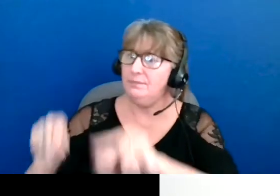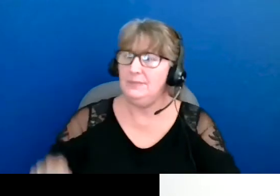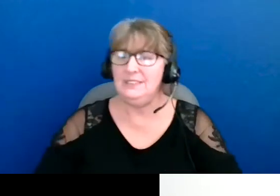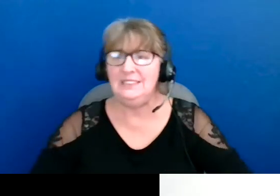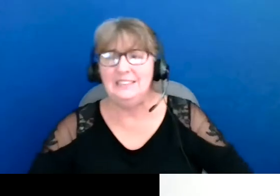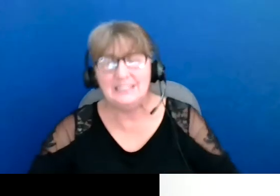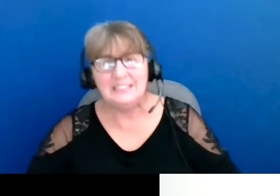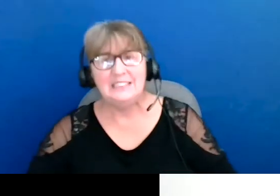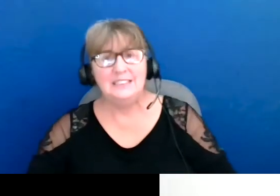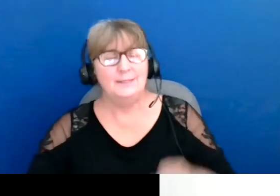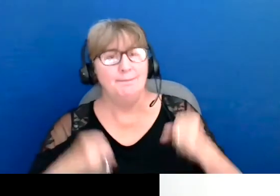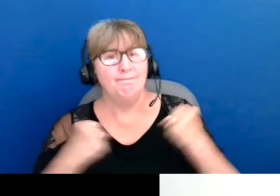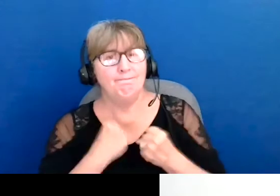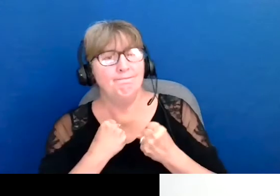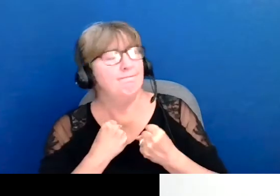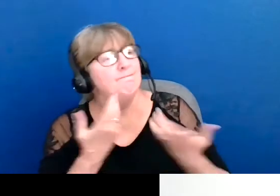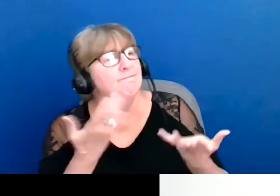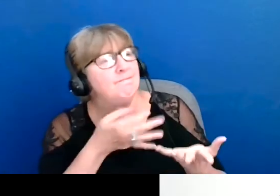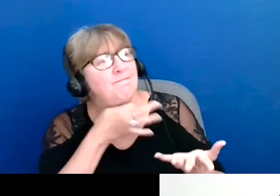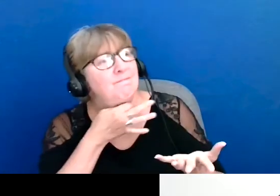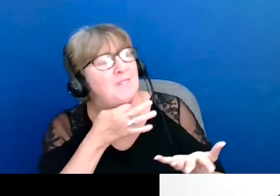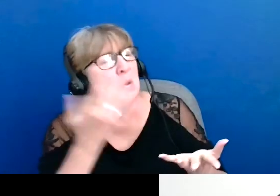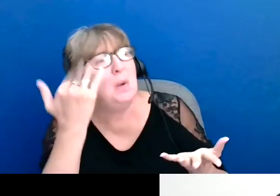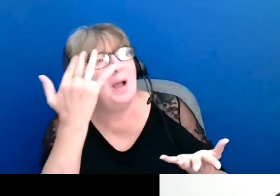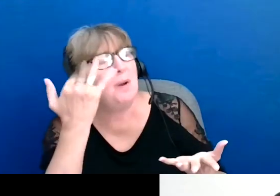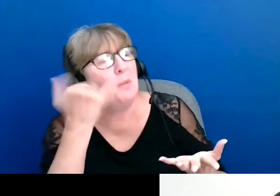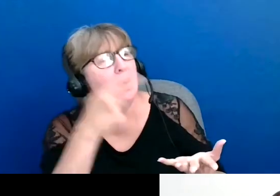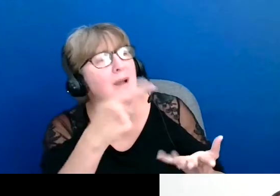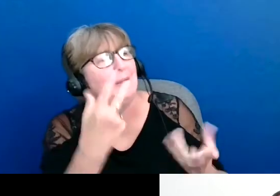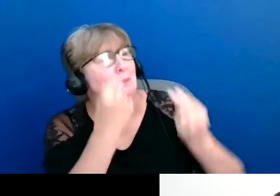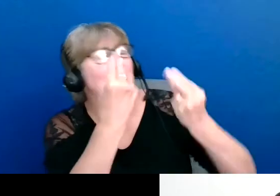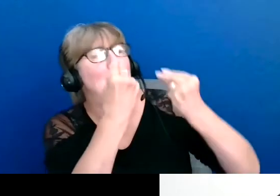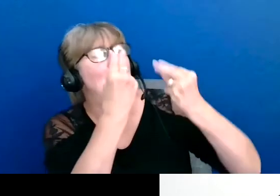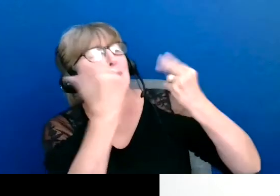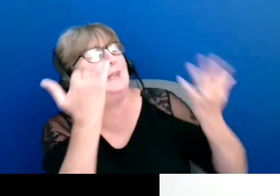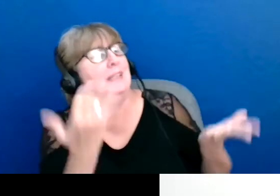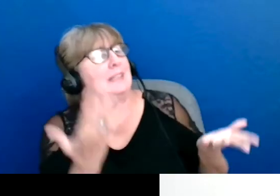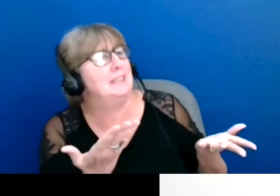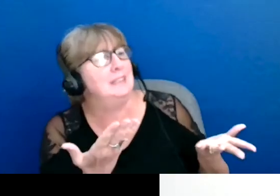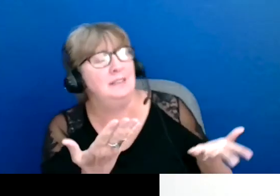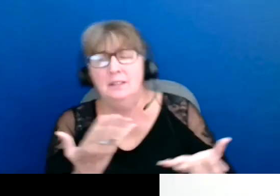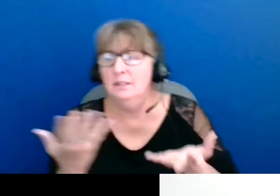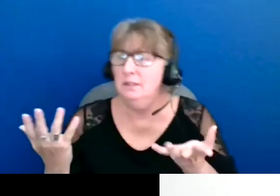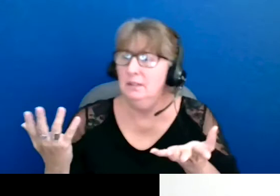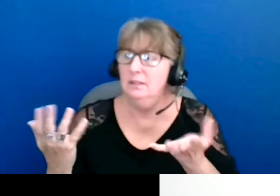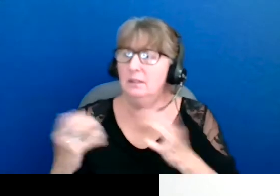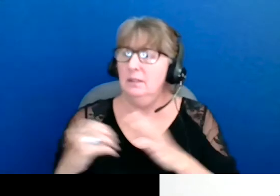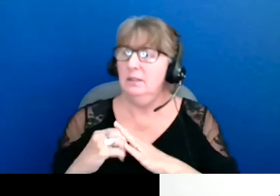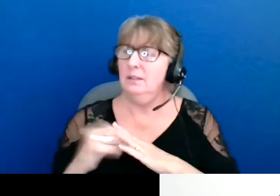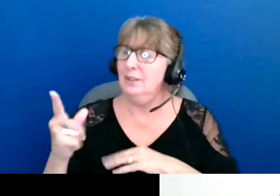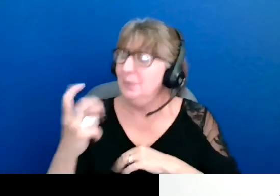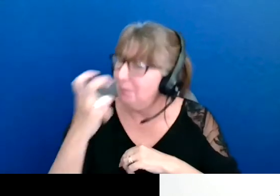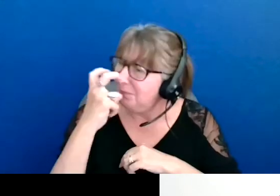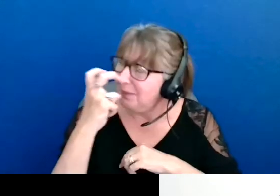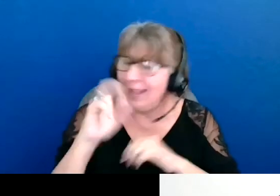I tried to ask them, what are you worried about? Why are you saying no? And they said, you're blind.